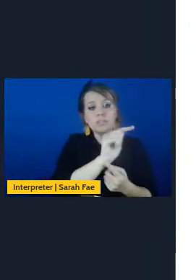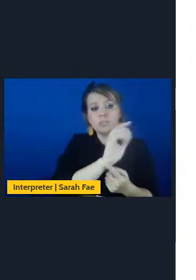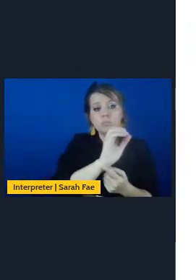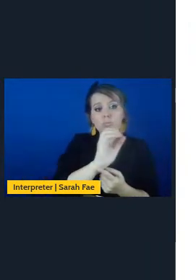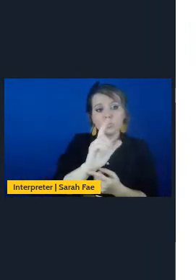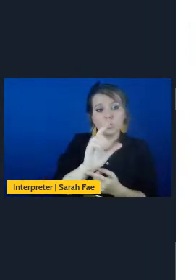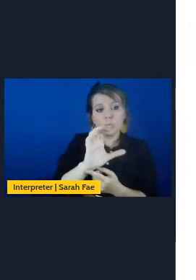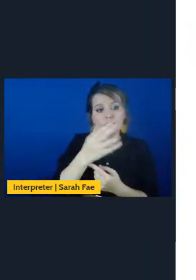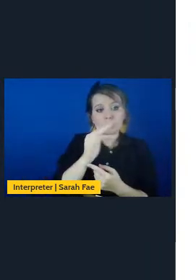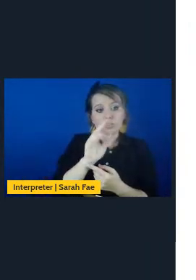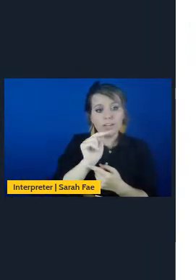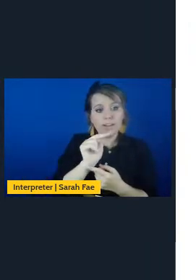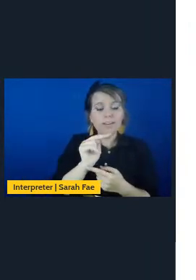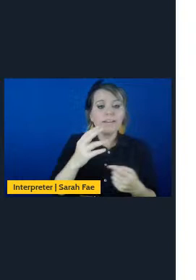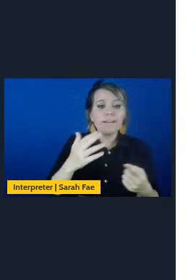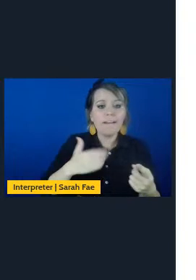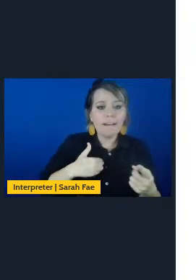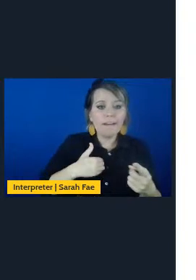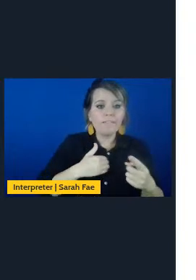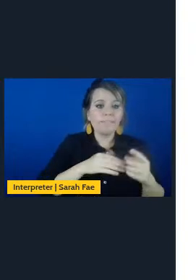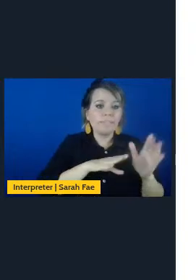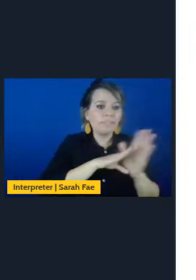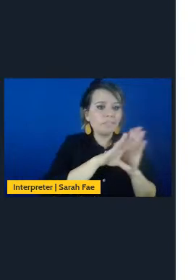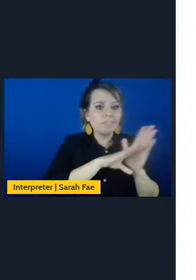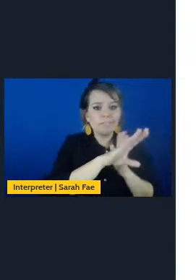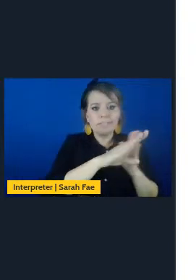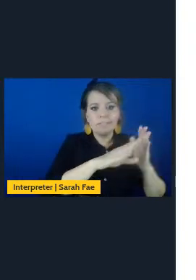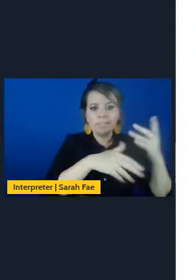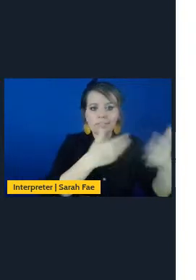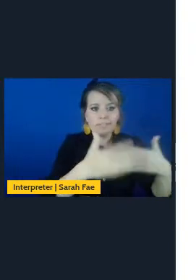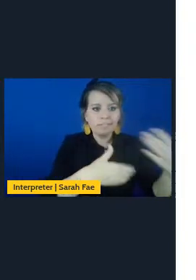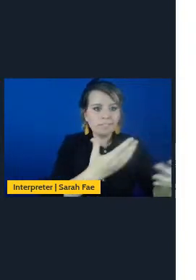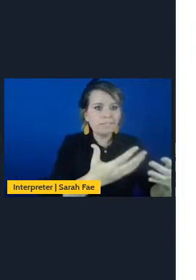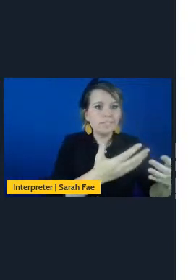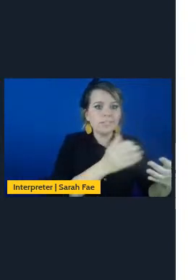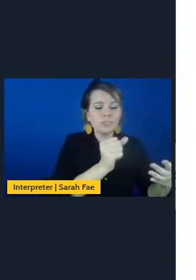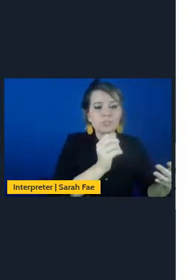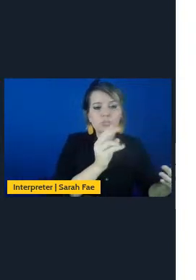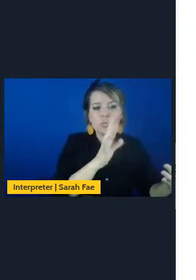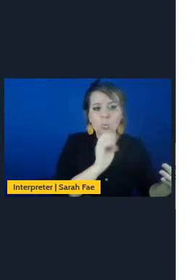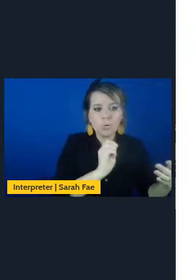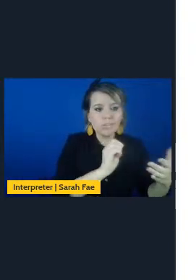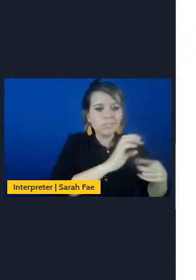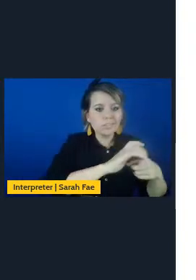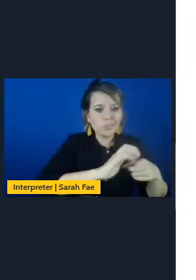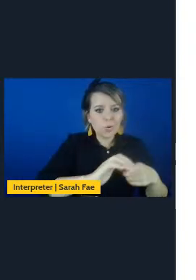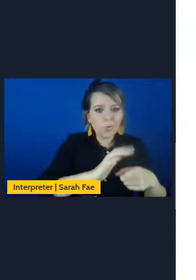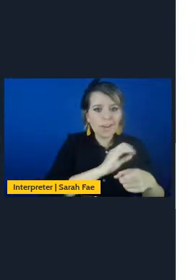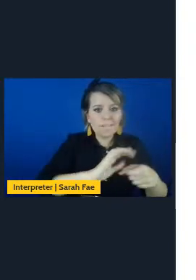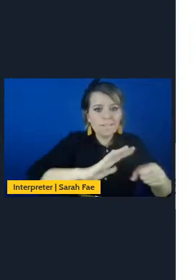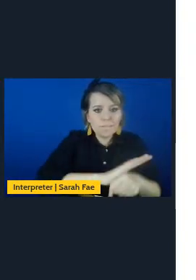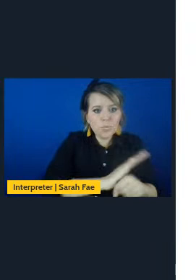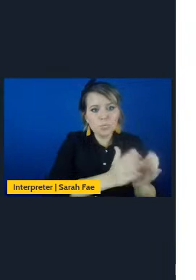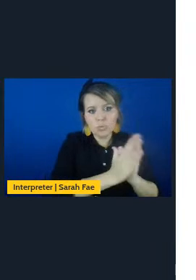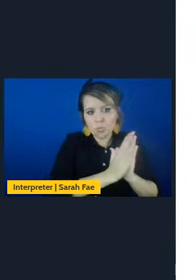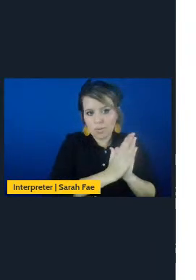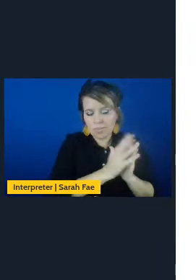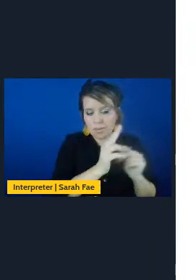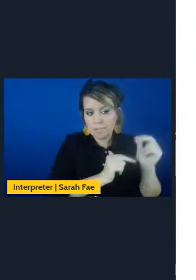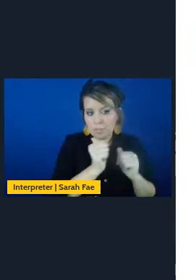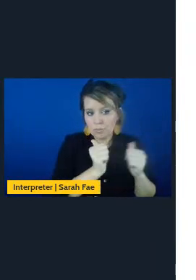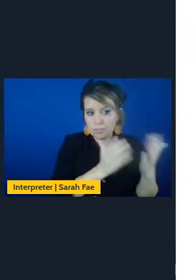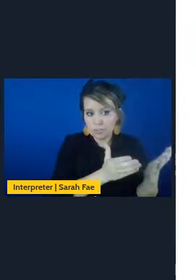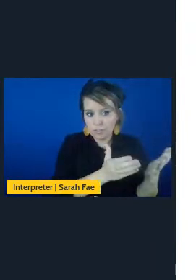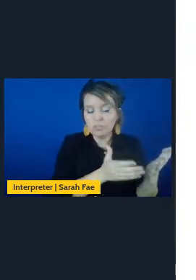deliver all the changes to pre-production and production shared environments. But I also have my pull requests built here that will help